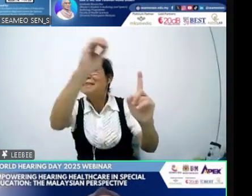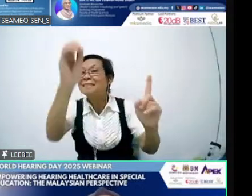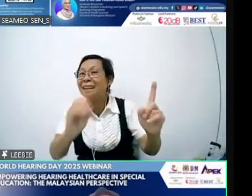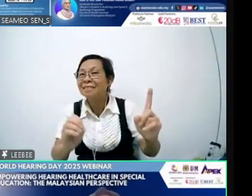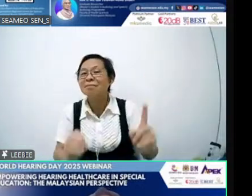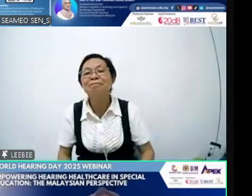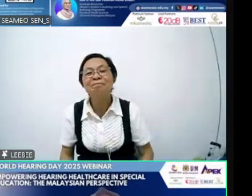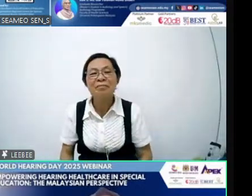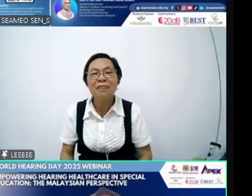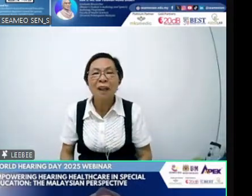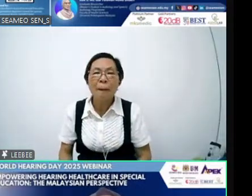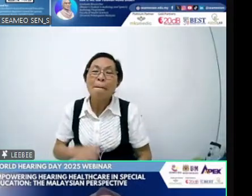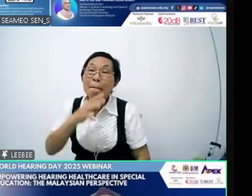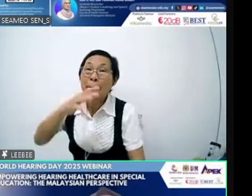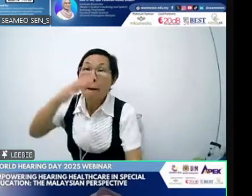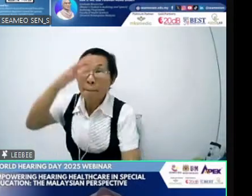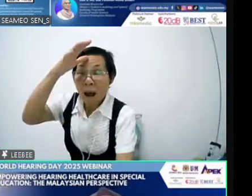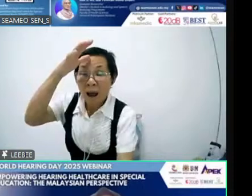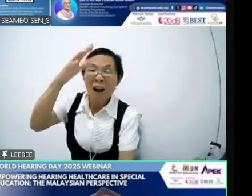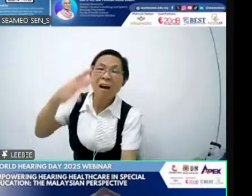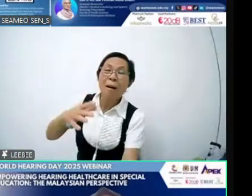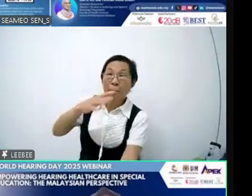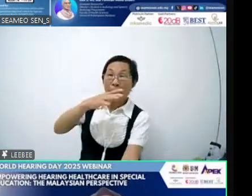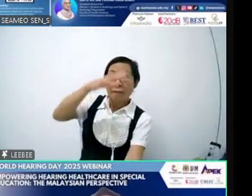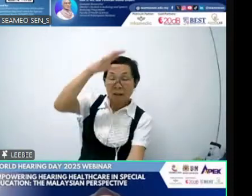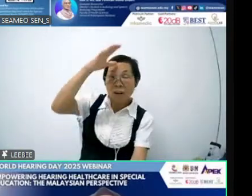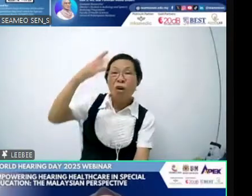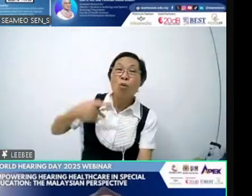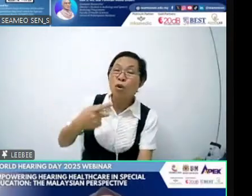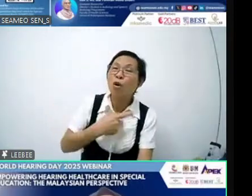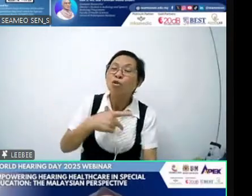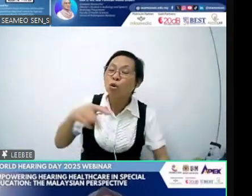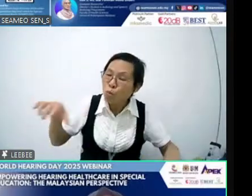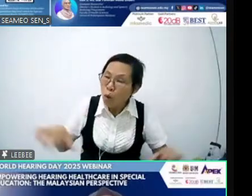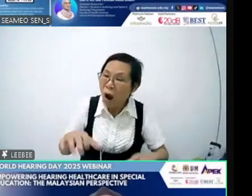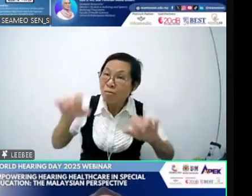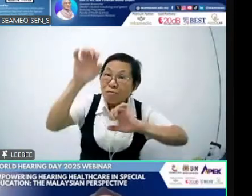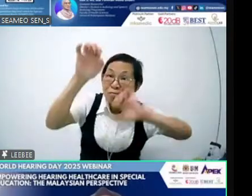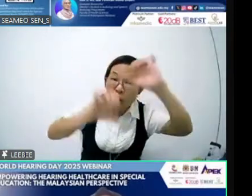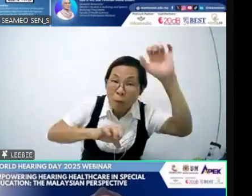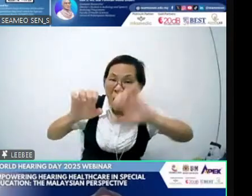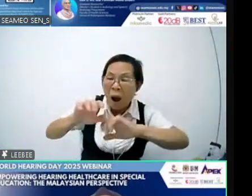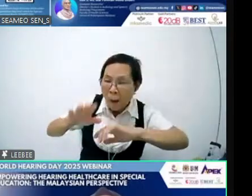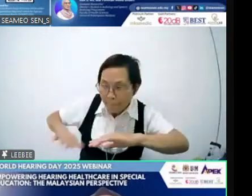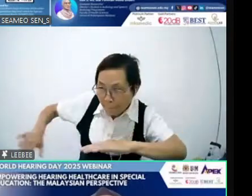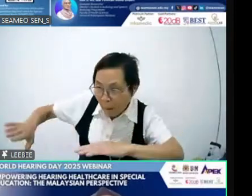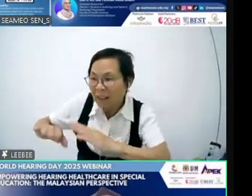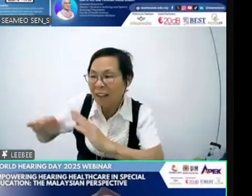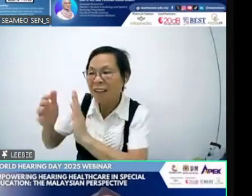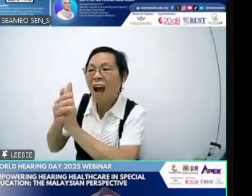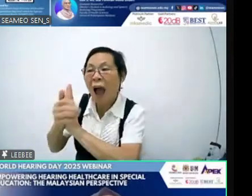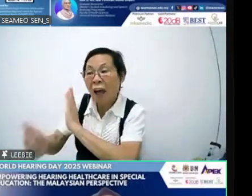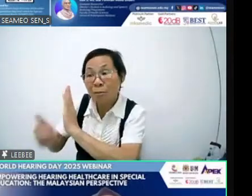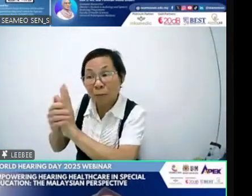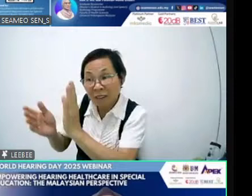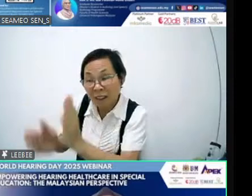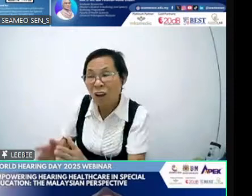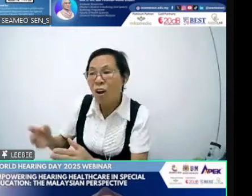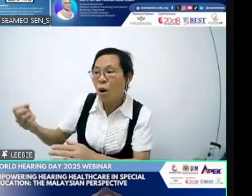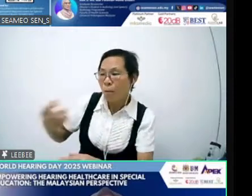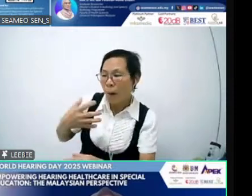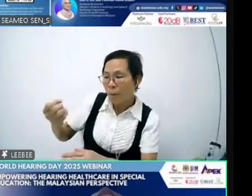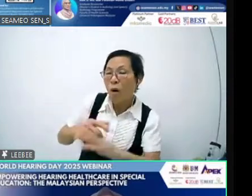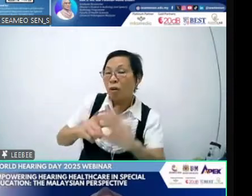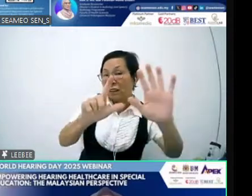Apart from parents, we also conducted validation among experts, and we sought feedback from